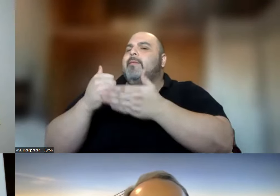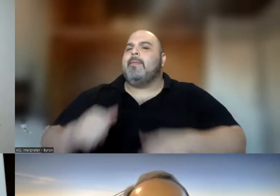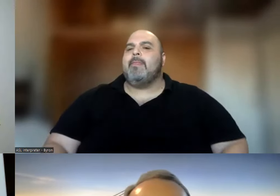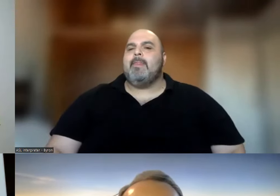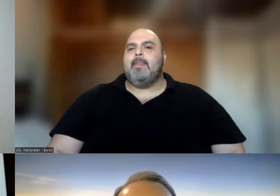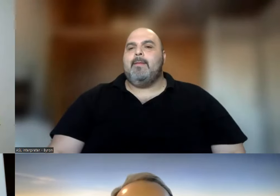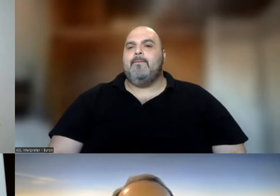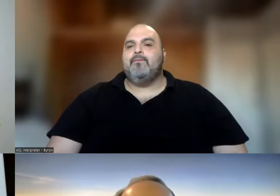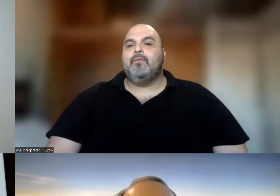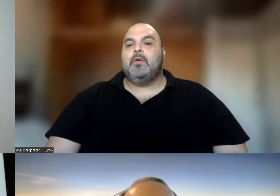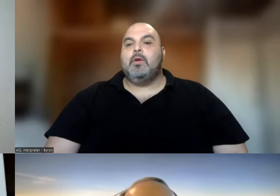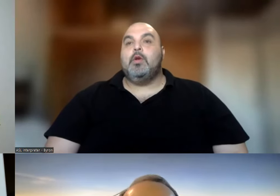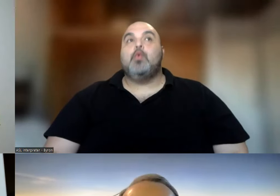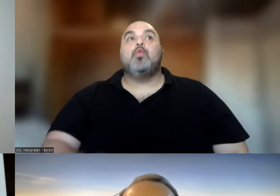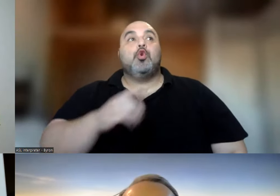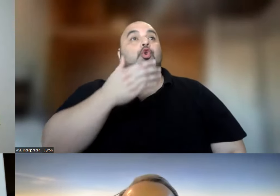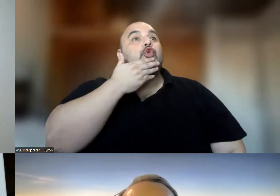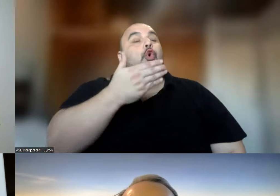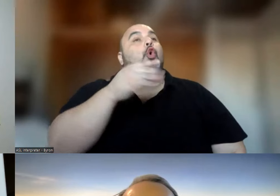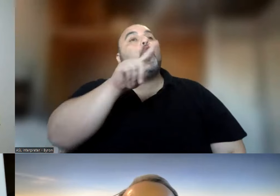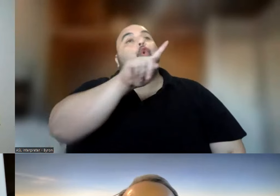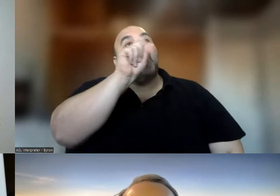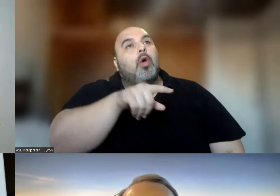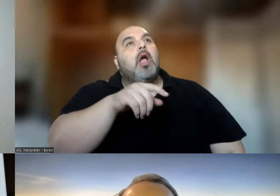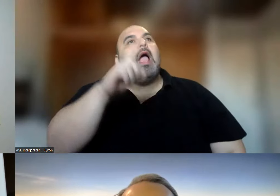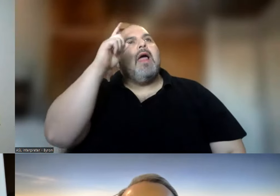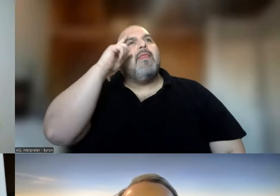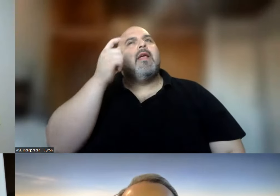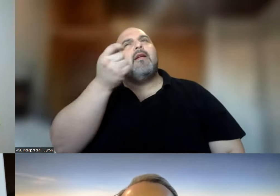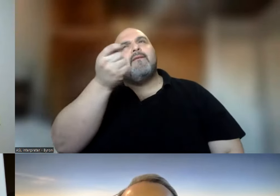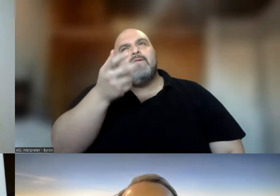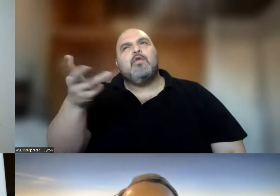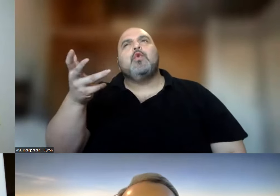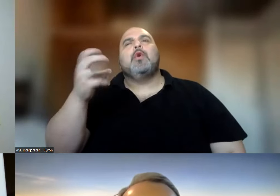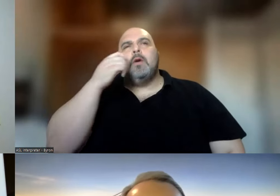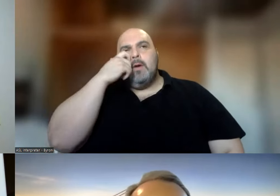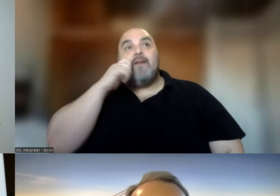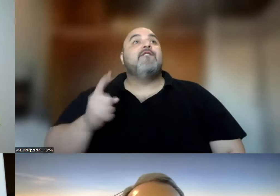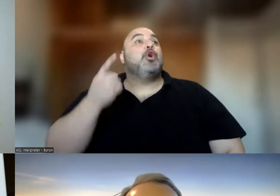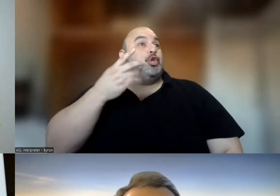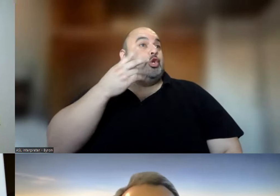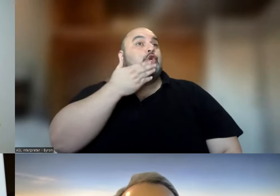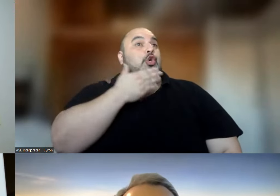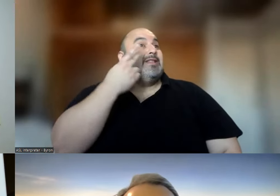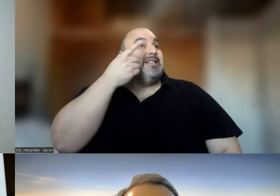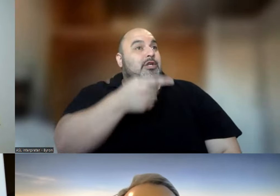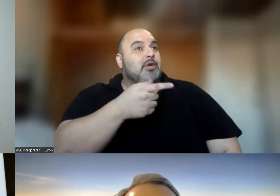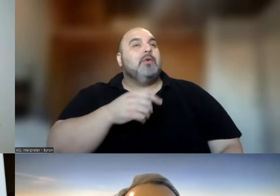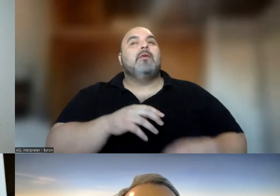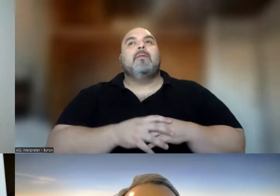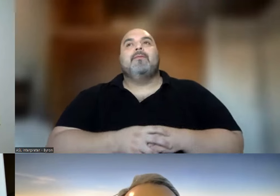Yeah, really tremendous question. I think a couple of things to say, Derek. And first, it's good to see you and